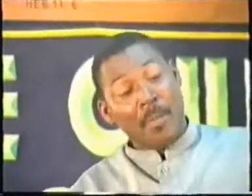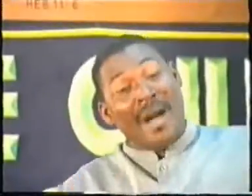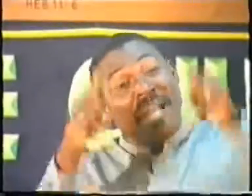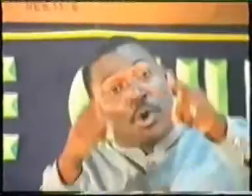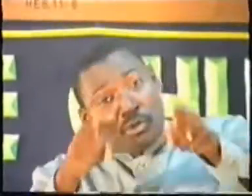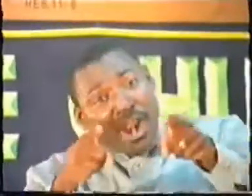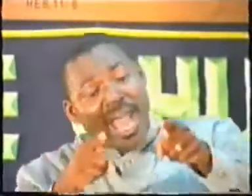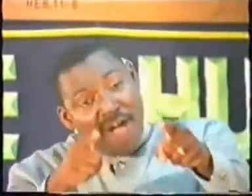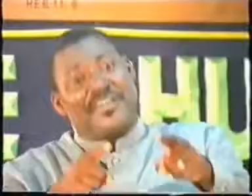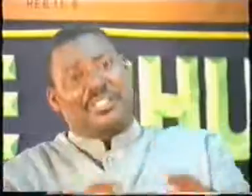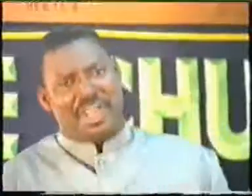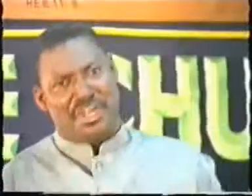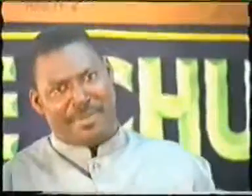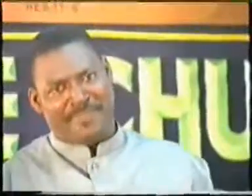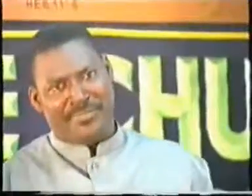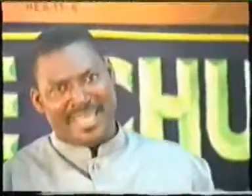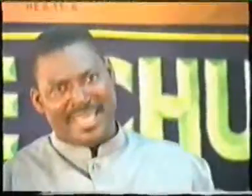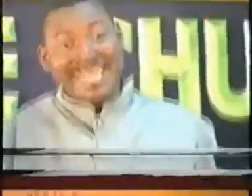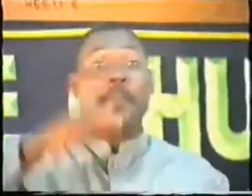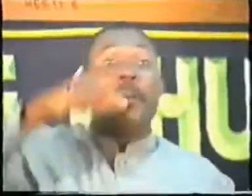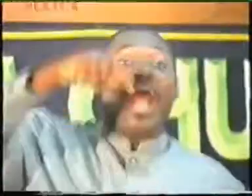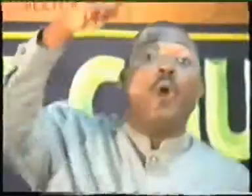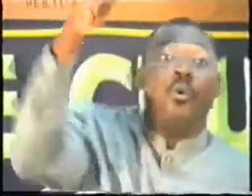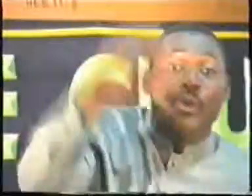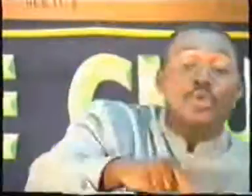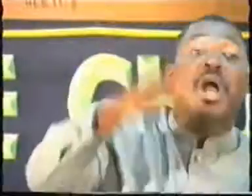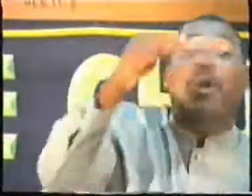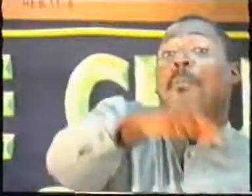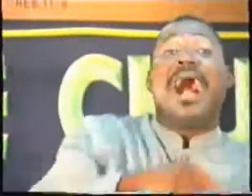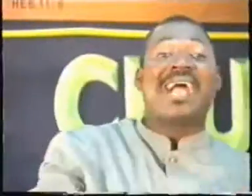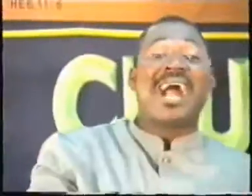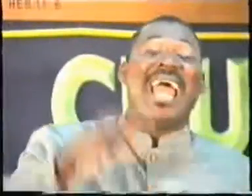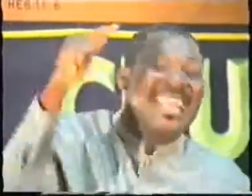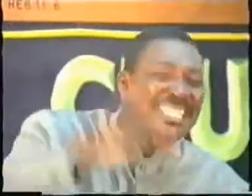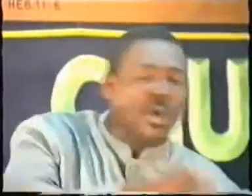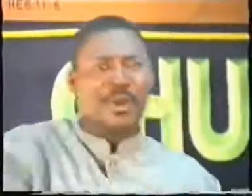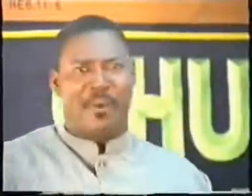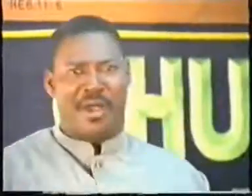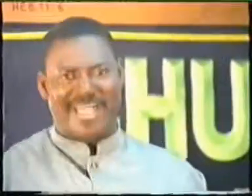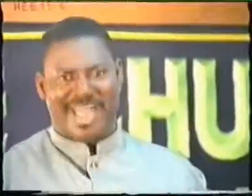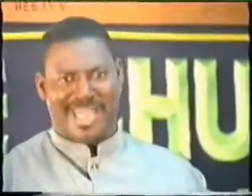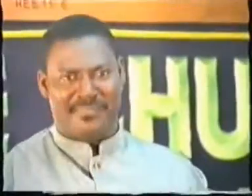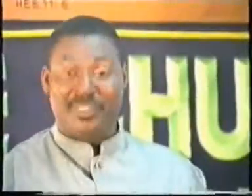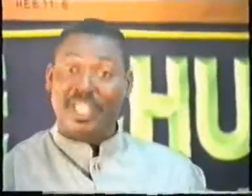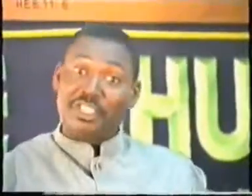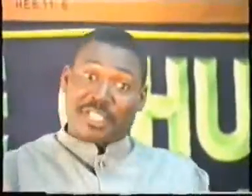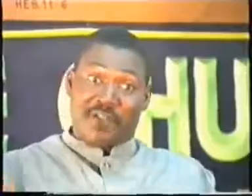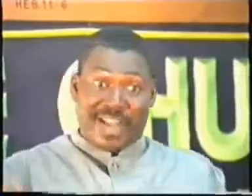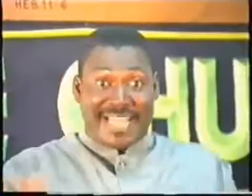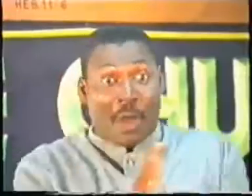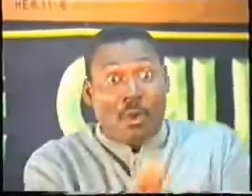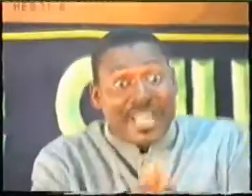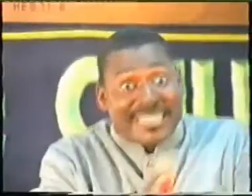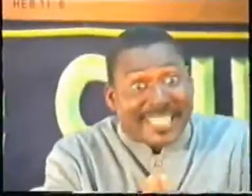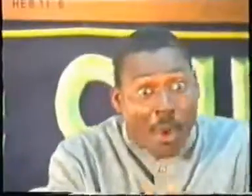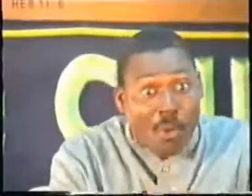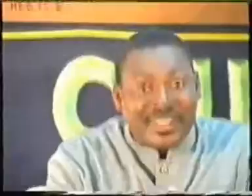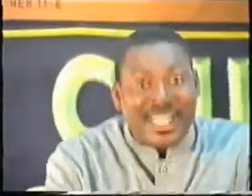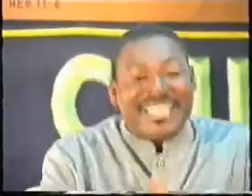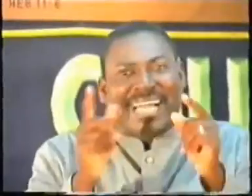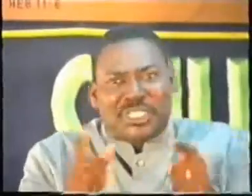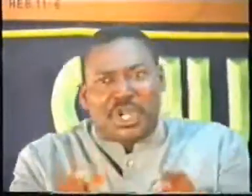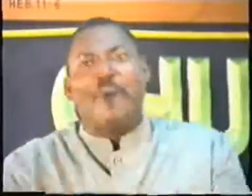ne mene mama ye ni nokure emba nkyere enipa na enipa enhunu do nyankopon aka ene di onyankopon enkan Church of Christ ehohoro